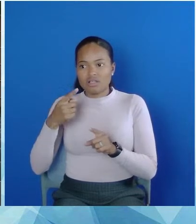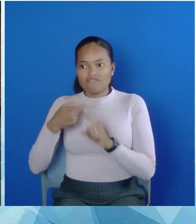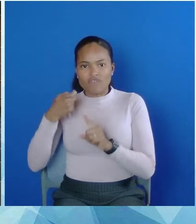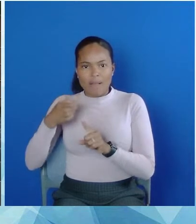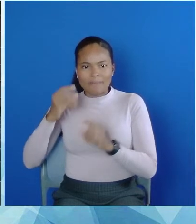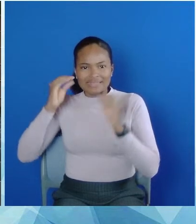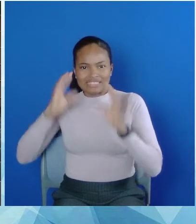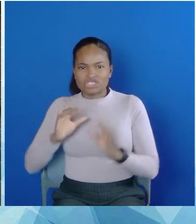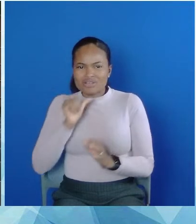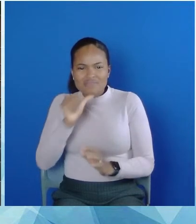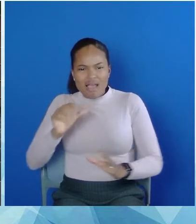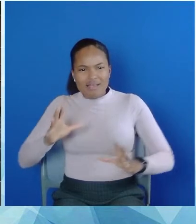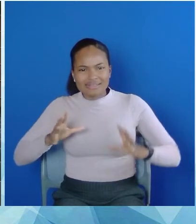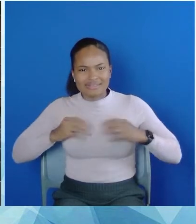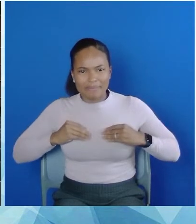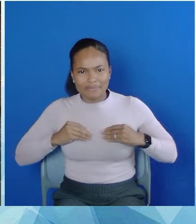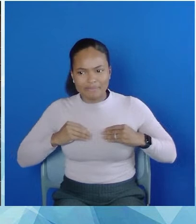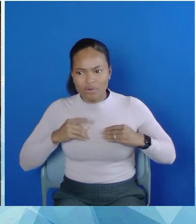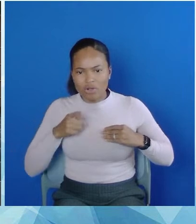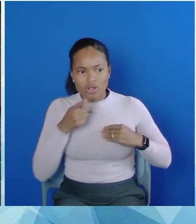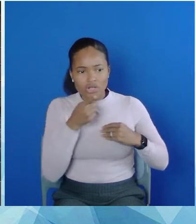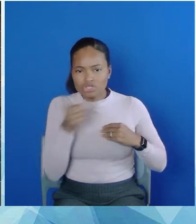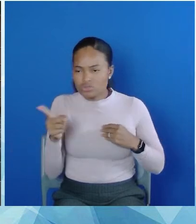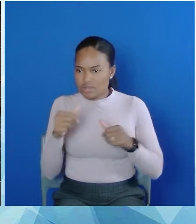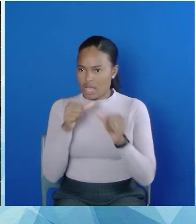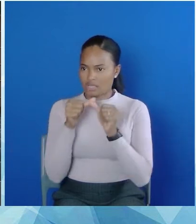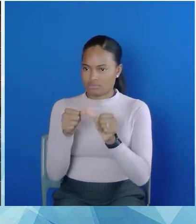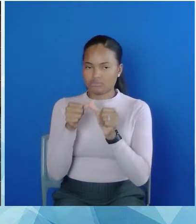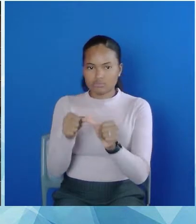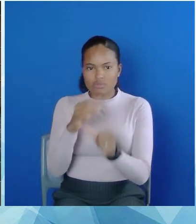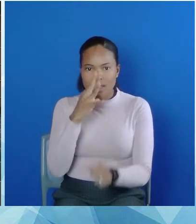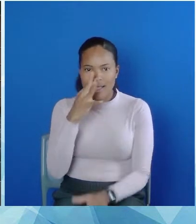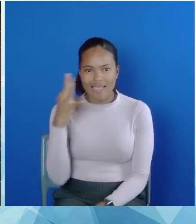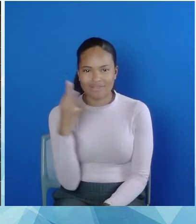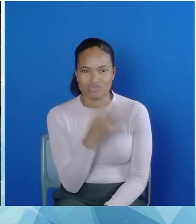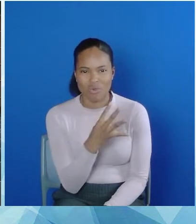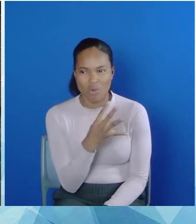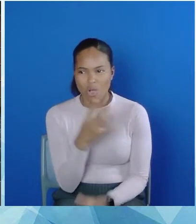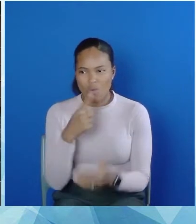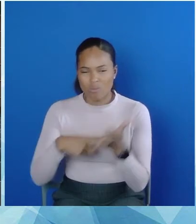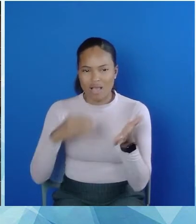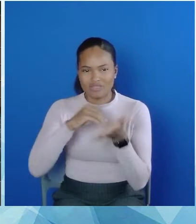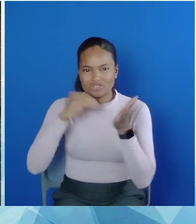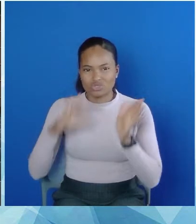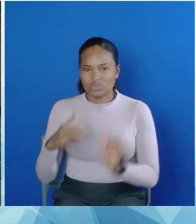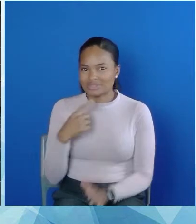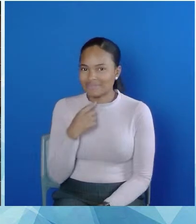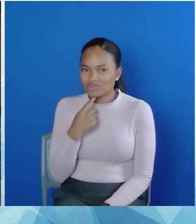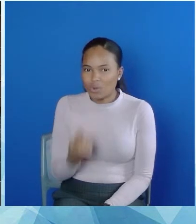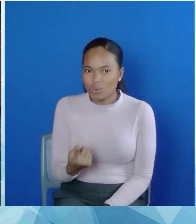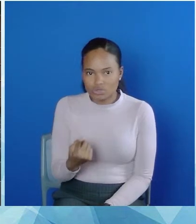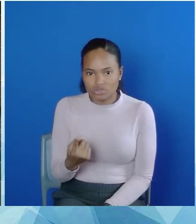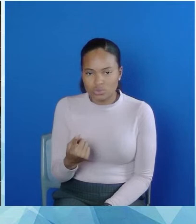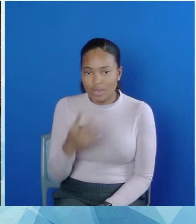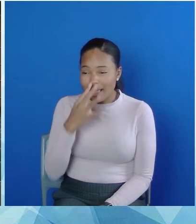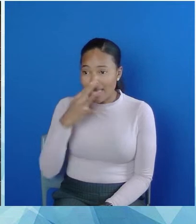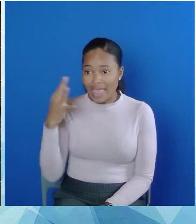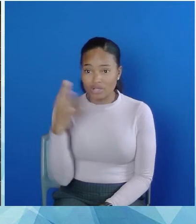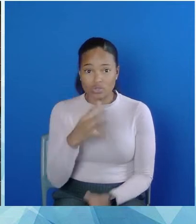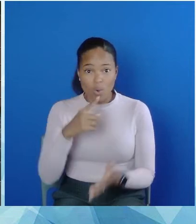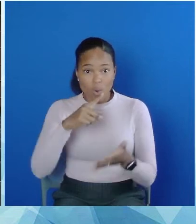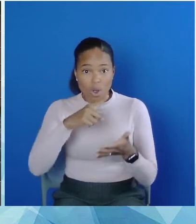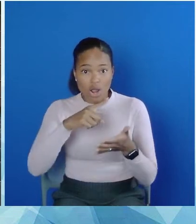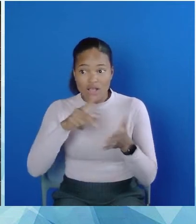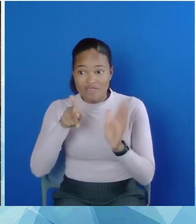to completely ignore what these kids have told you, to ignore what the community has spoken out about, to ignore your own policies